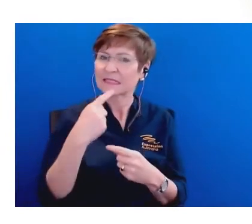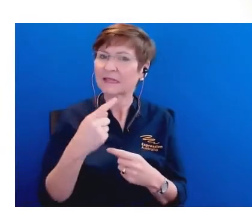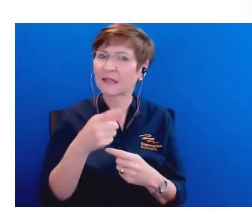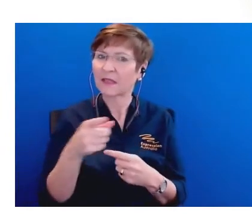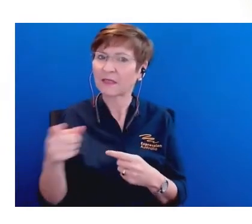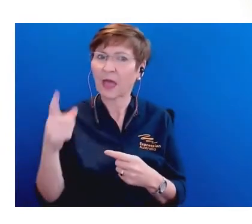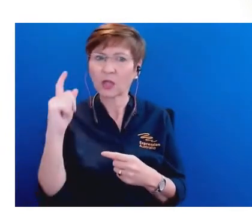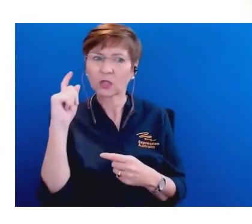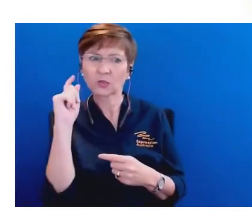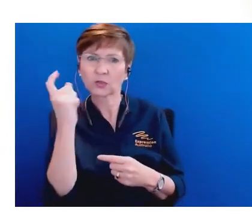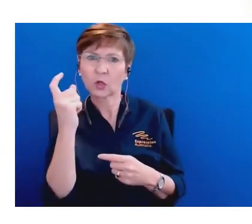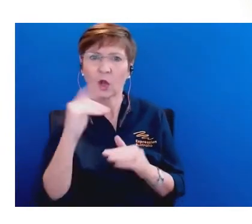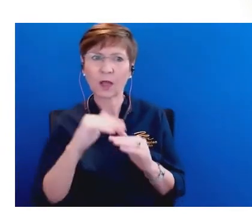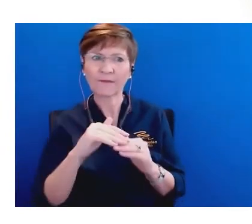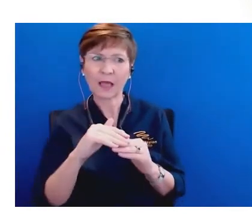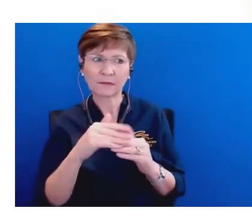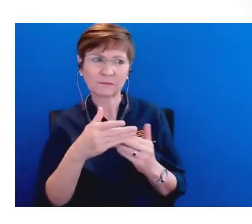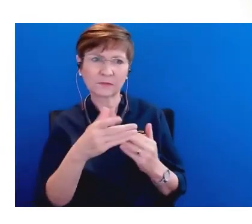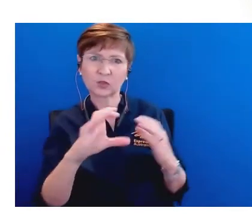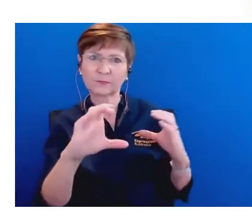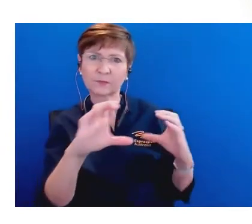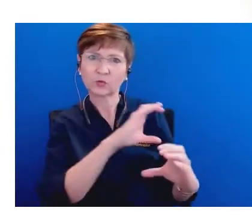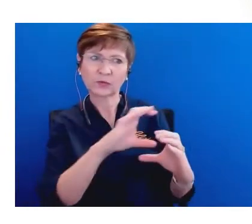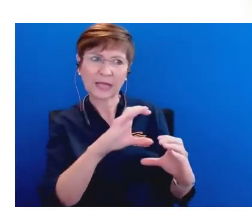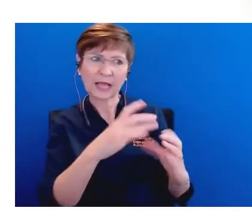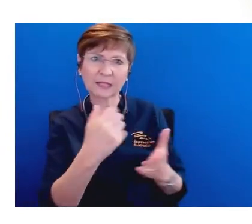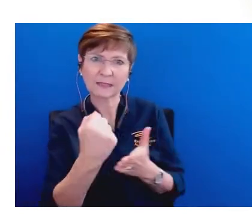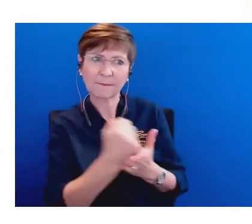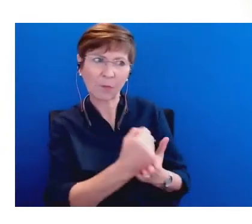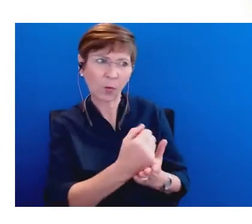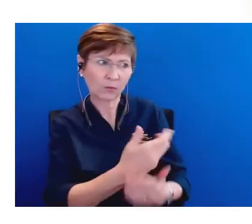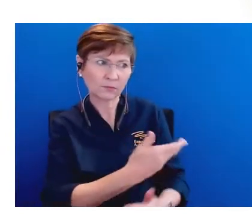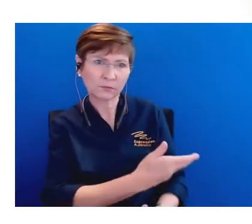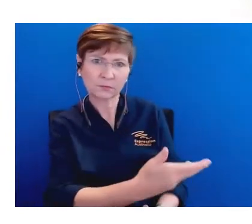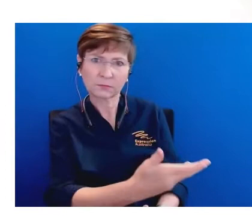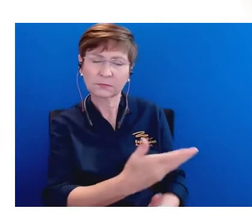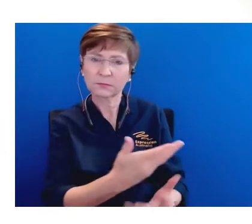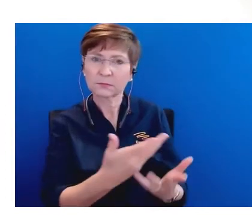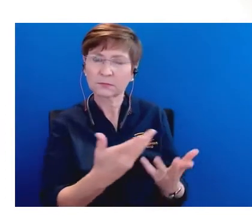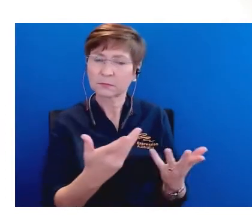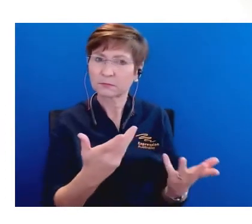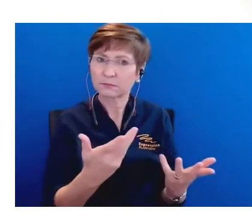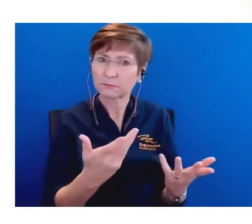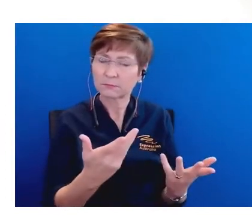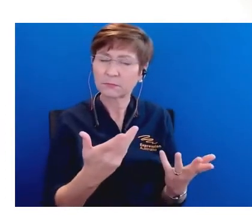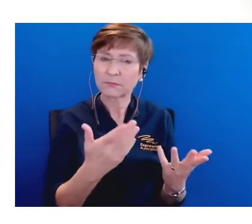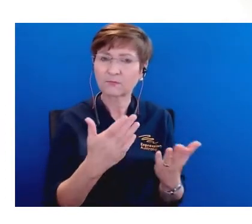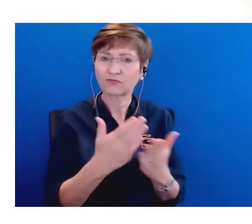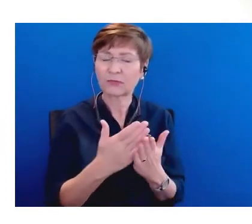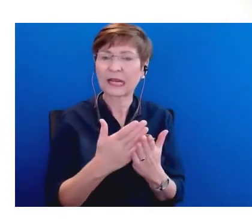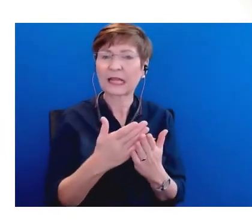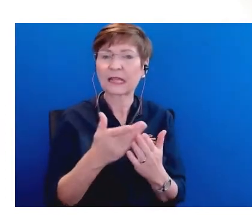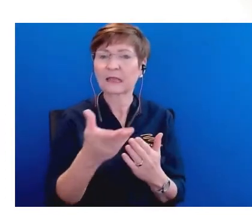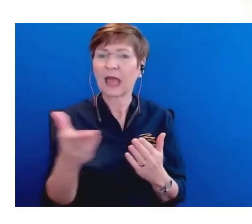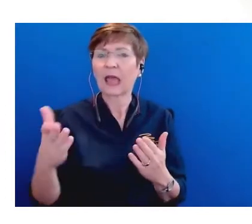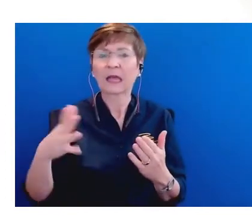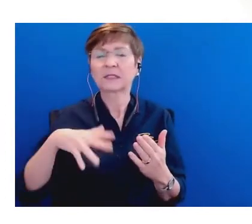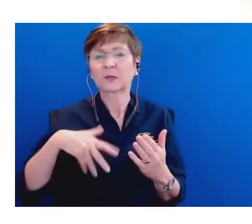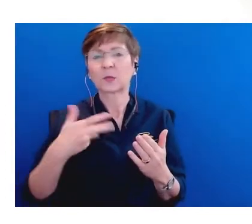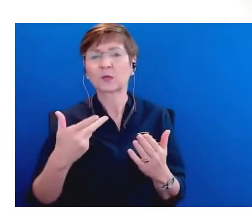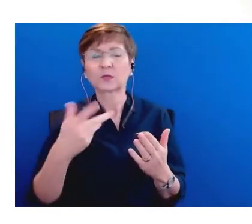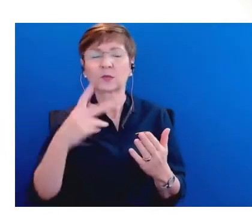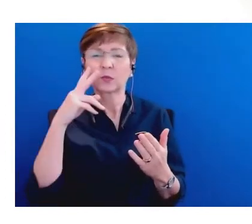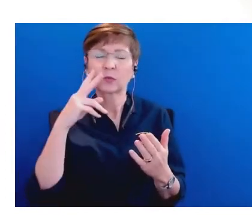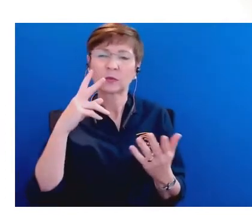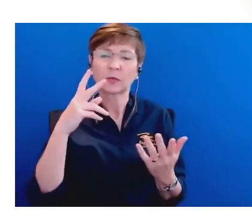the communication and support needs of a range of consumers without being or appearing to be discriminatory. And so,